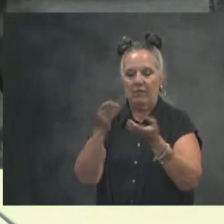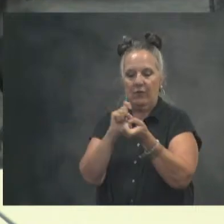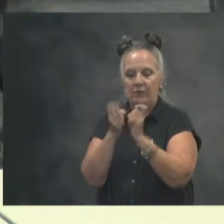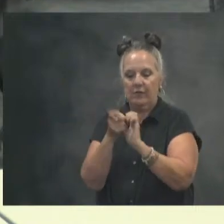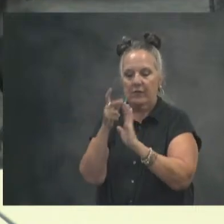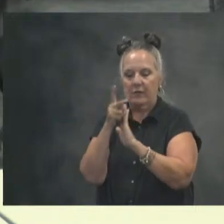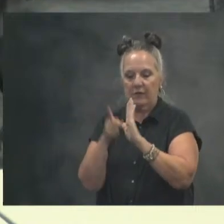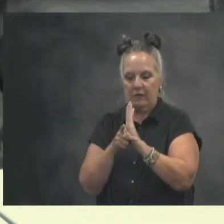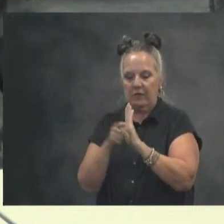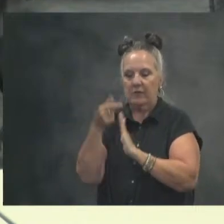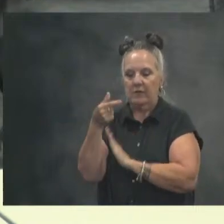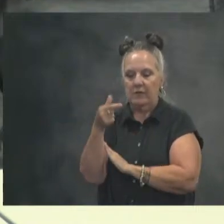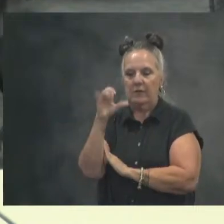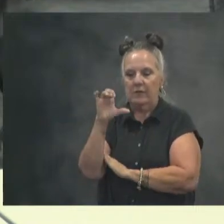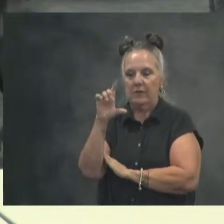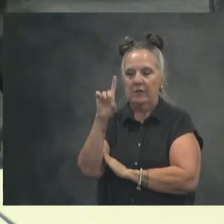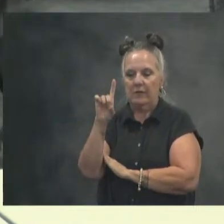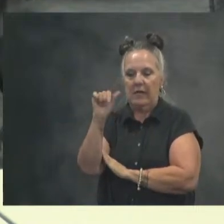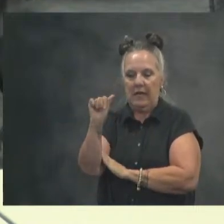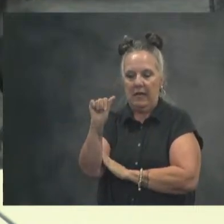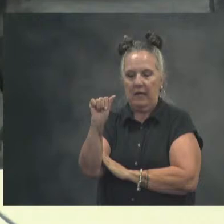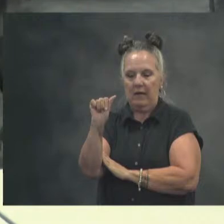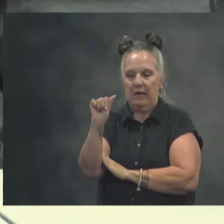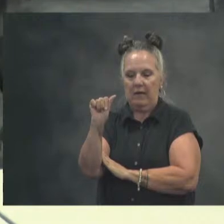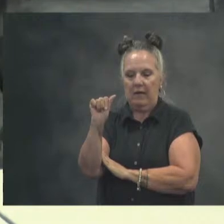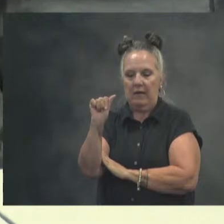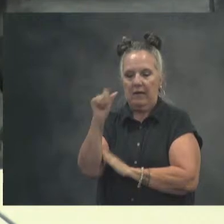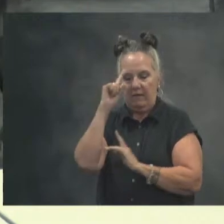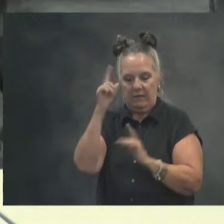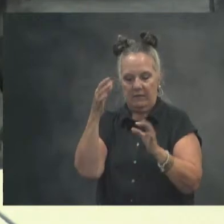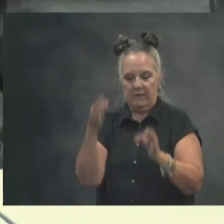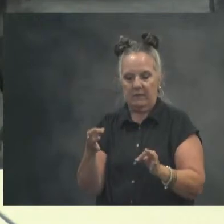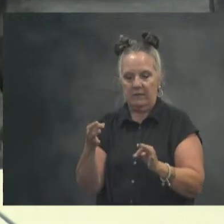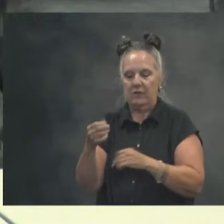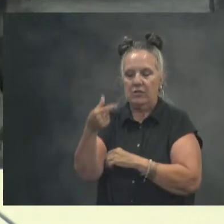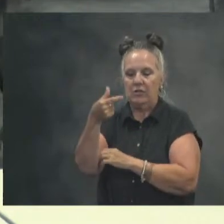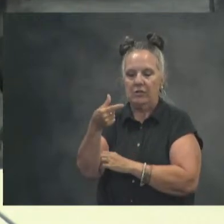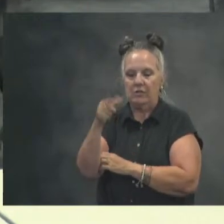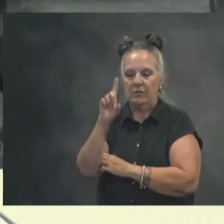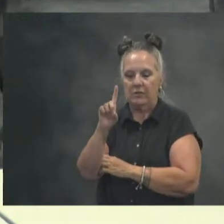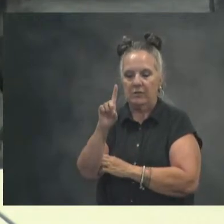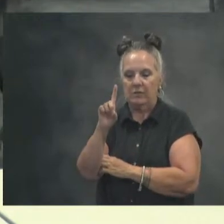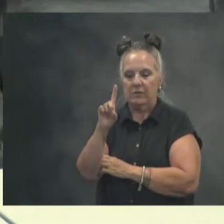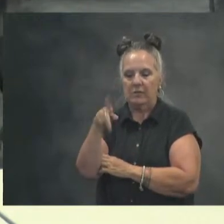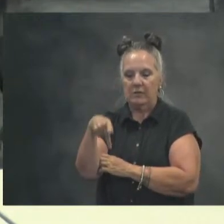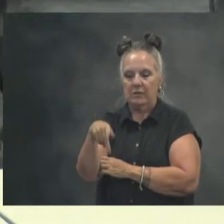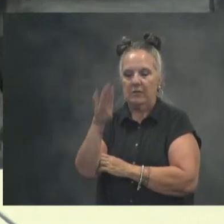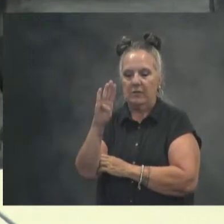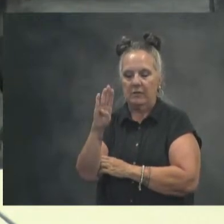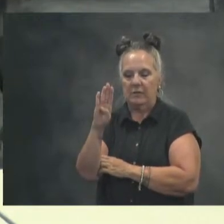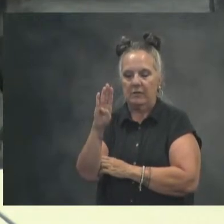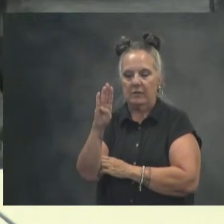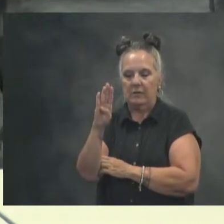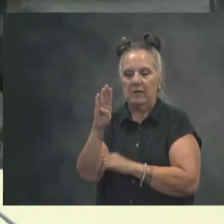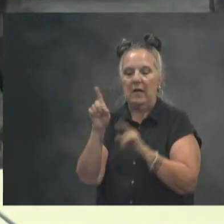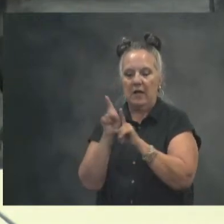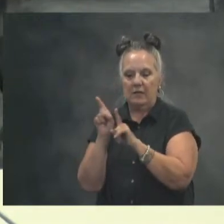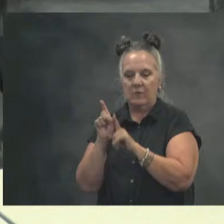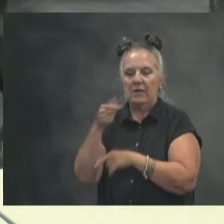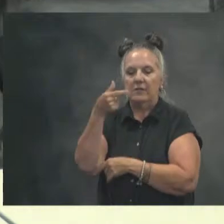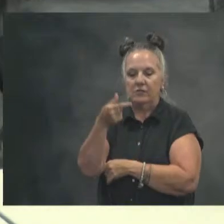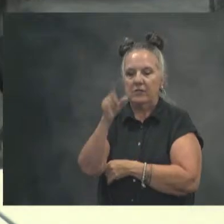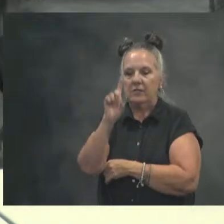to policy GCDA and the rescissions of policies GDPB and